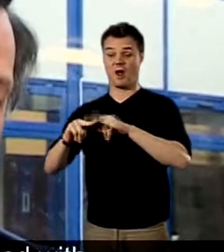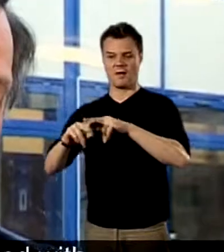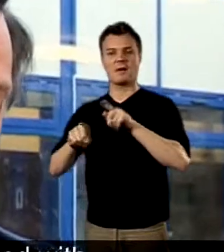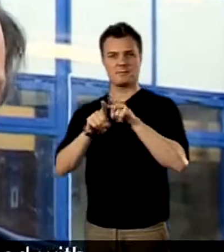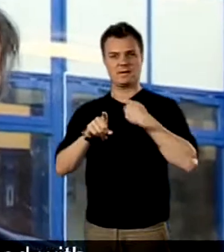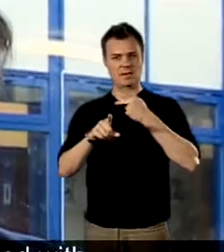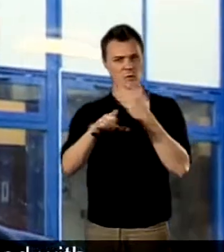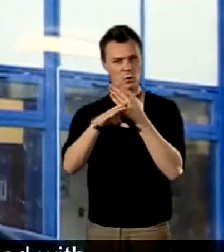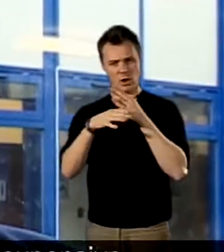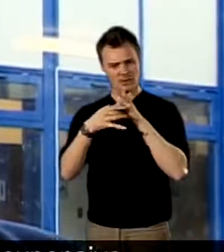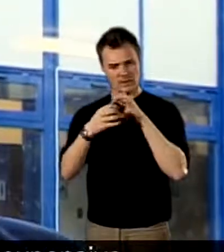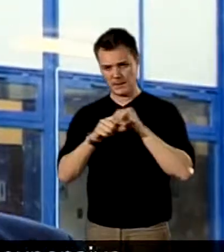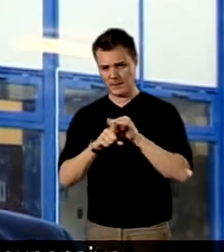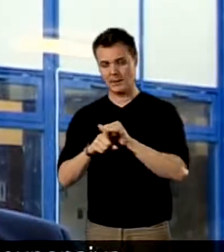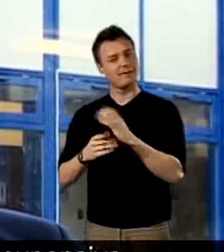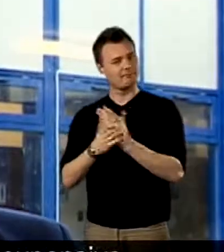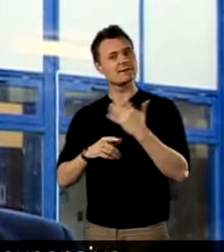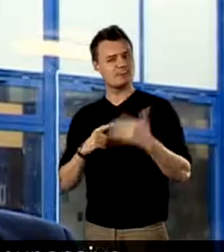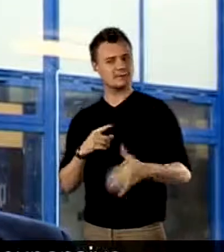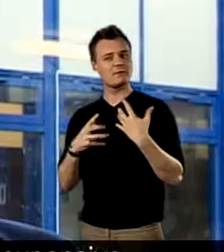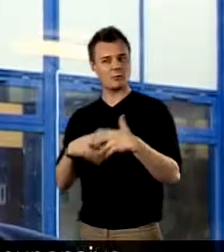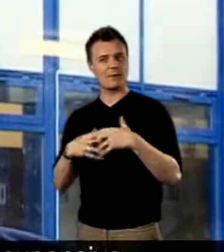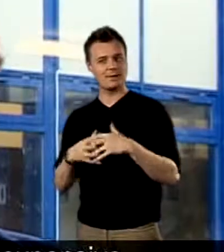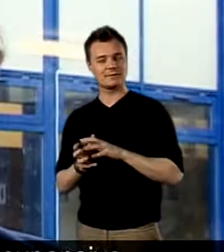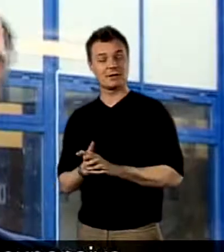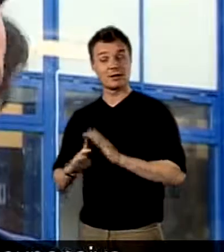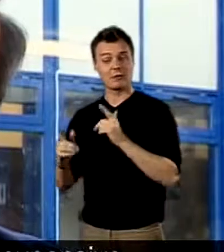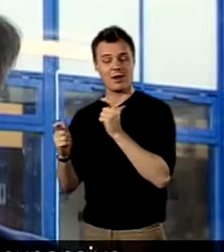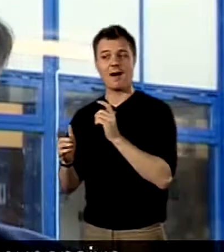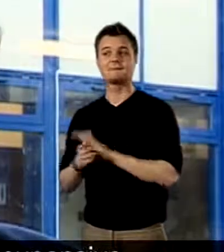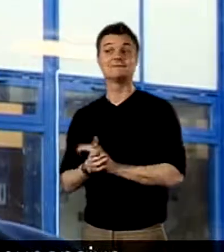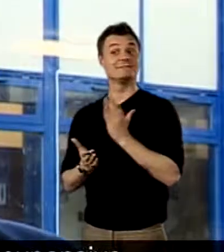which was a very, very expensive piece of equipment. Don't